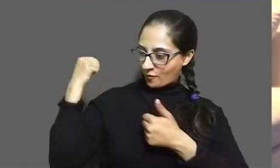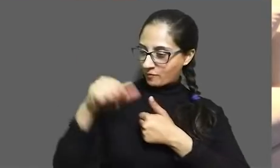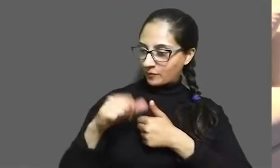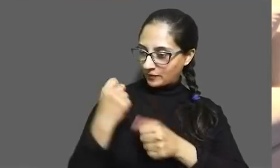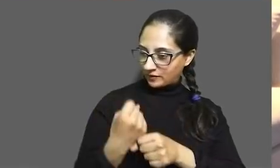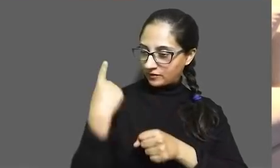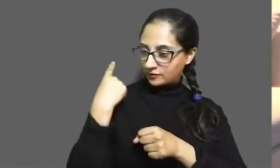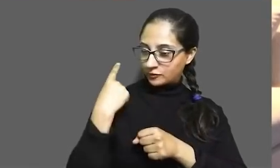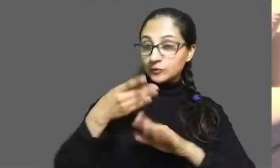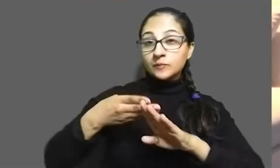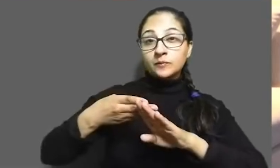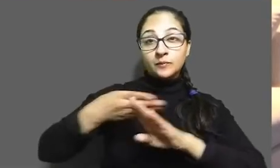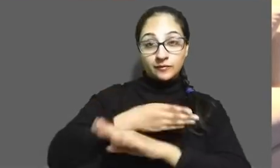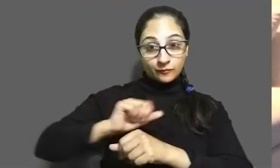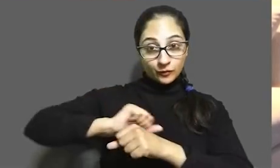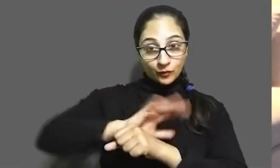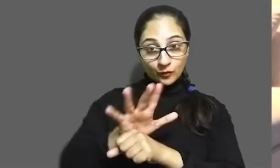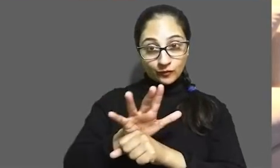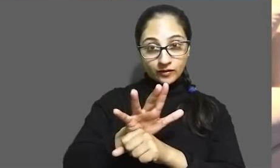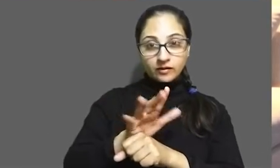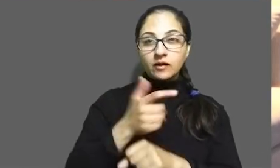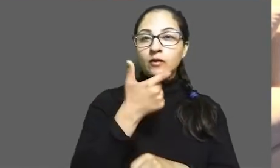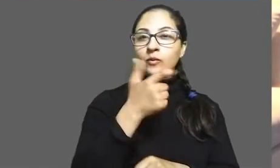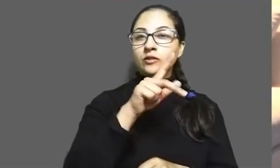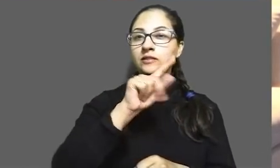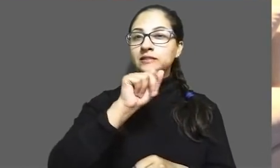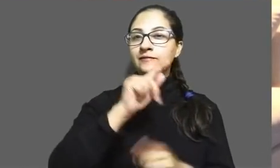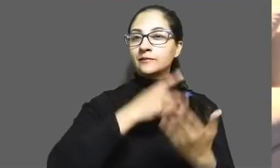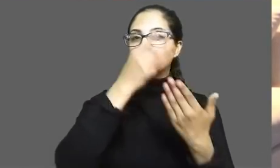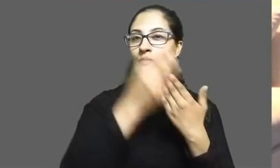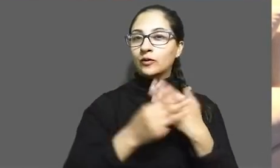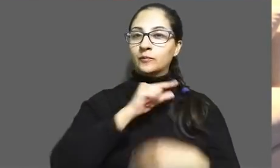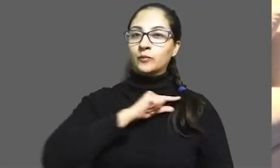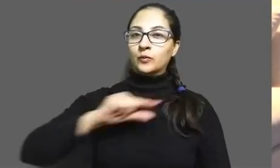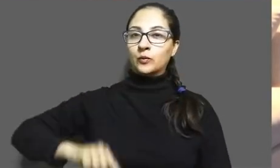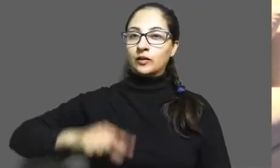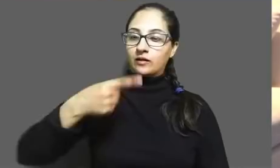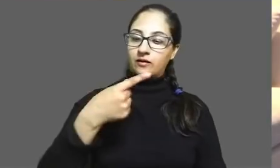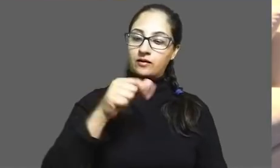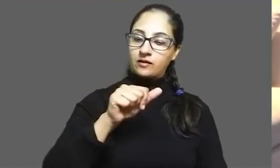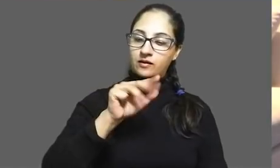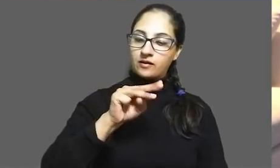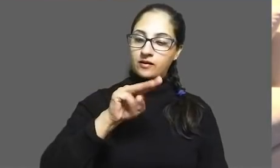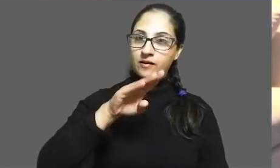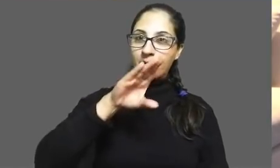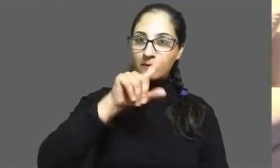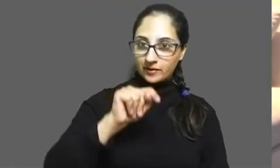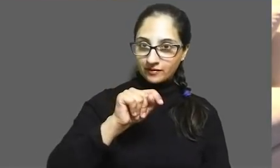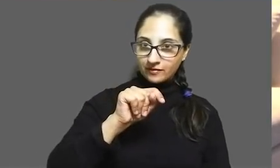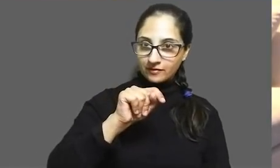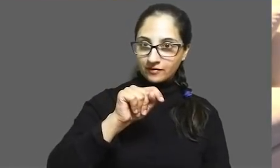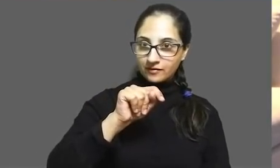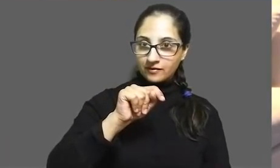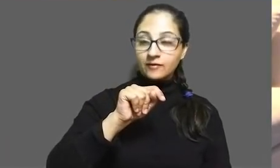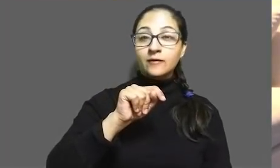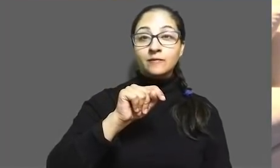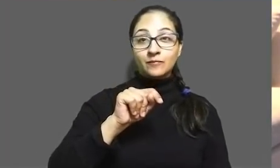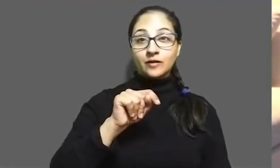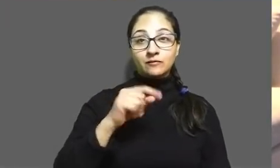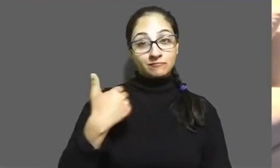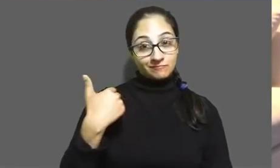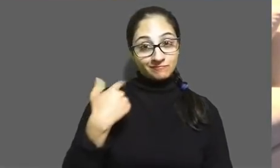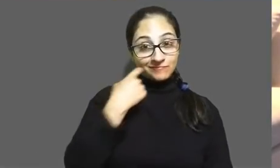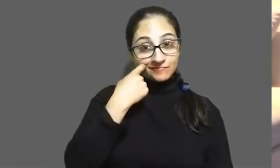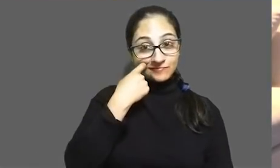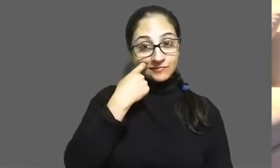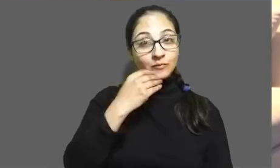me to dust off the chess set sitting in the basement and to start using it. And it's been so much fun. And when my